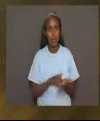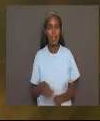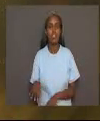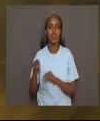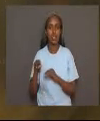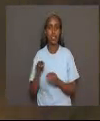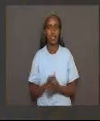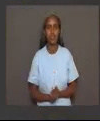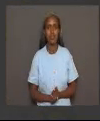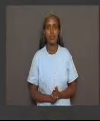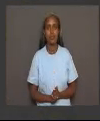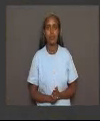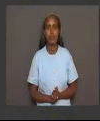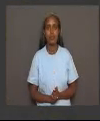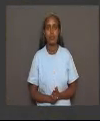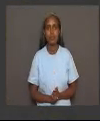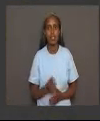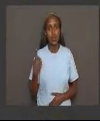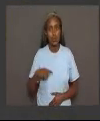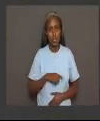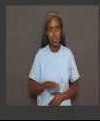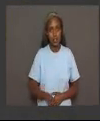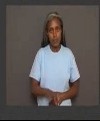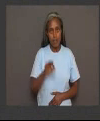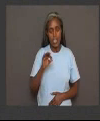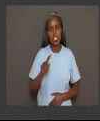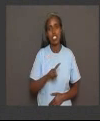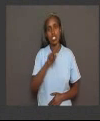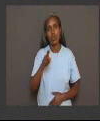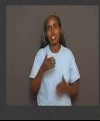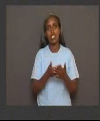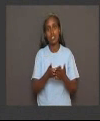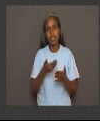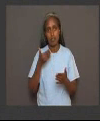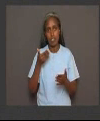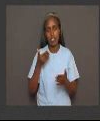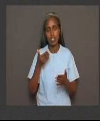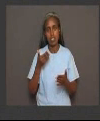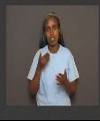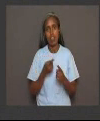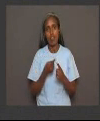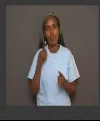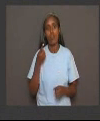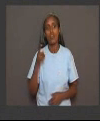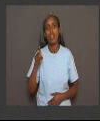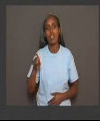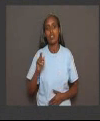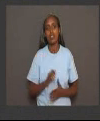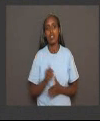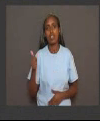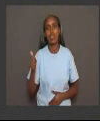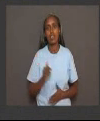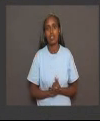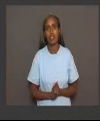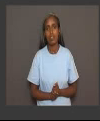Welcome back, students. We will find the quotient difference for A.